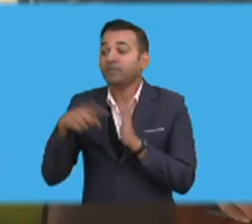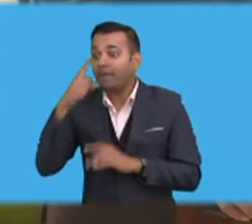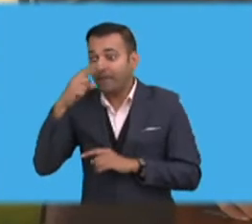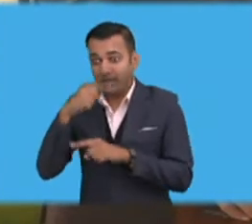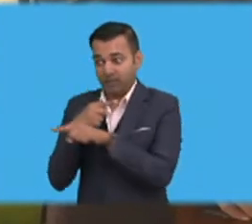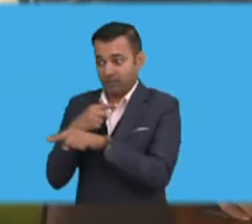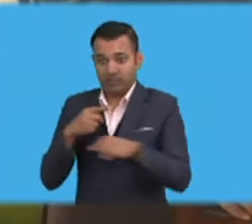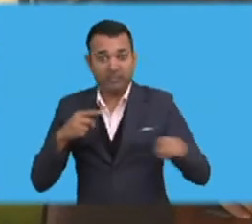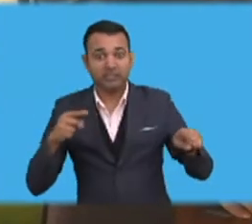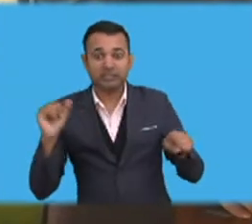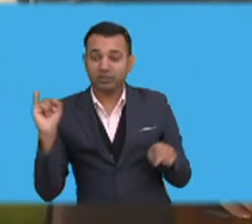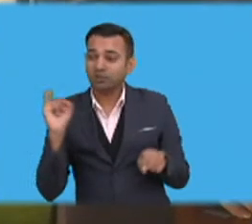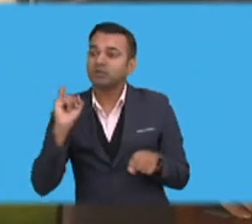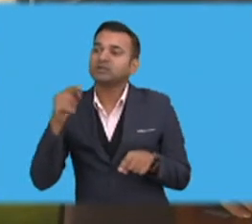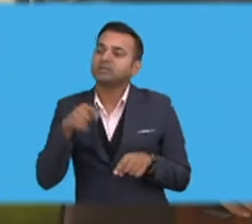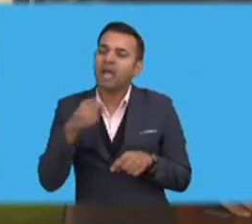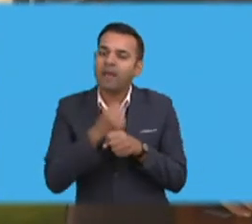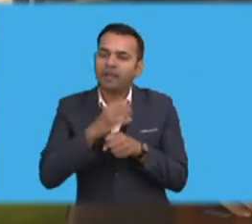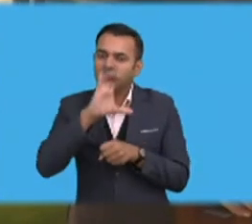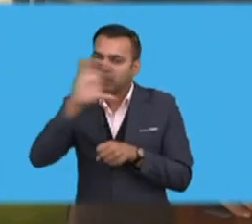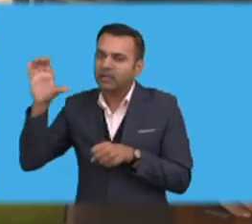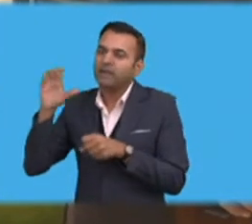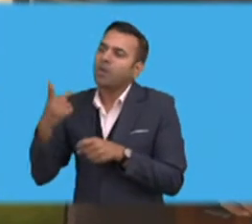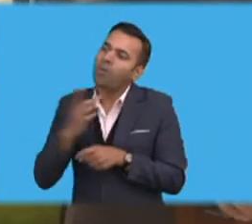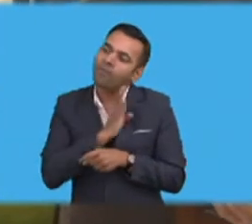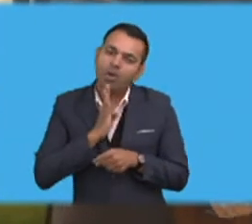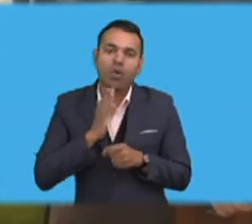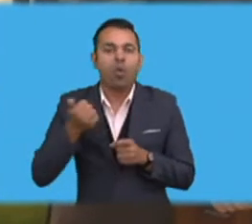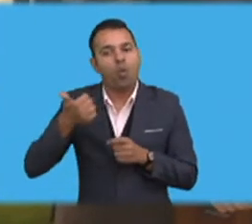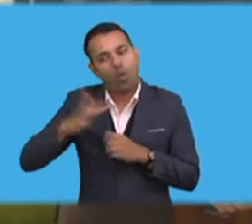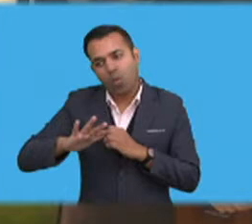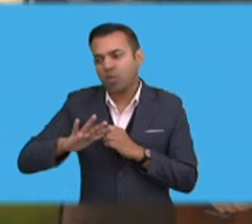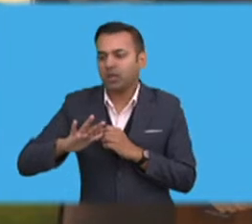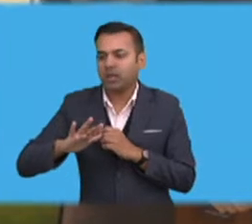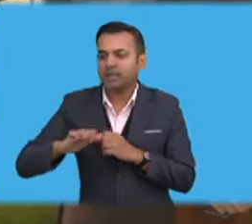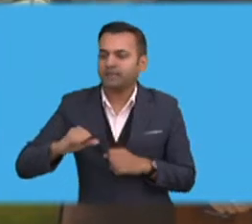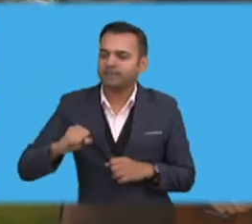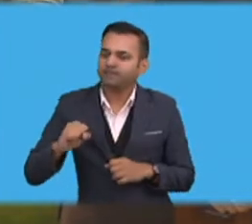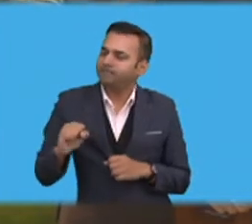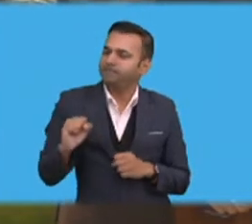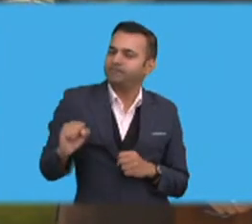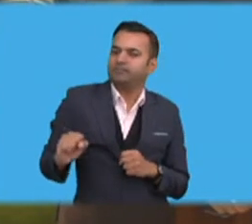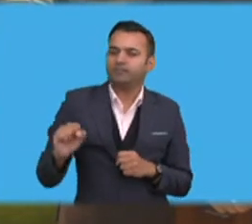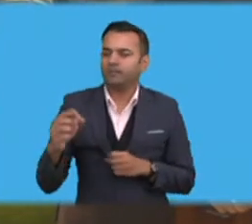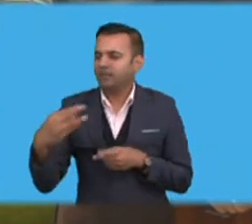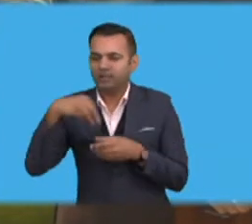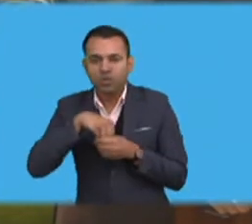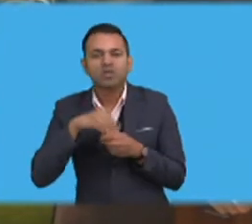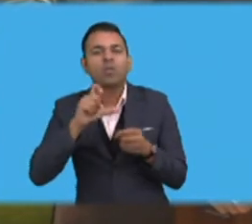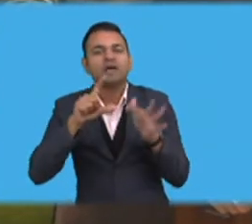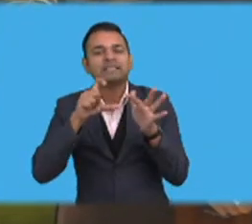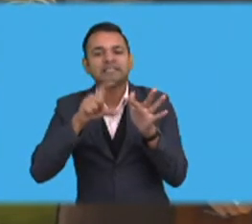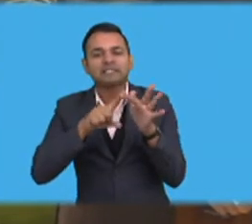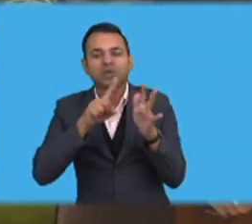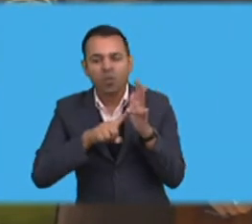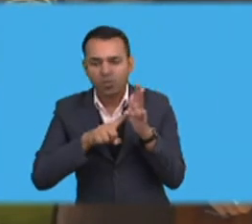insurance. Madam Speaker, the board had advertised and recruited a CEO for a 3-year contract from January 2018. ACCF is in the